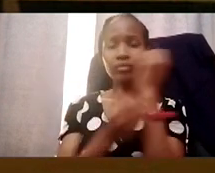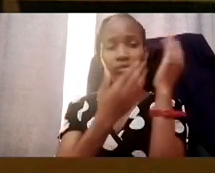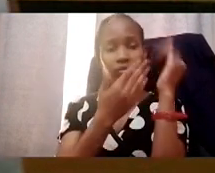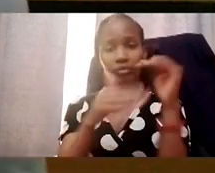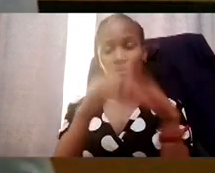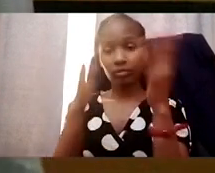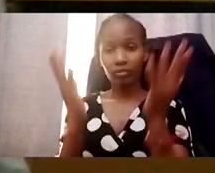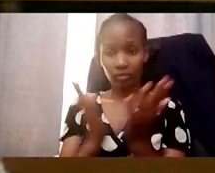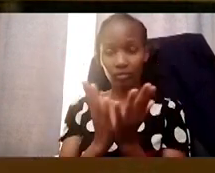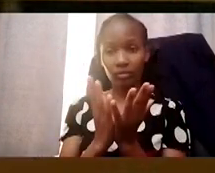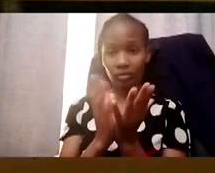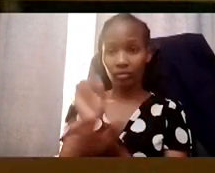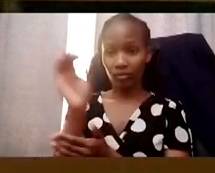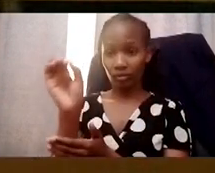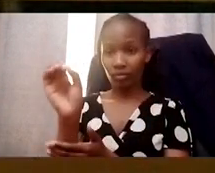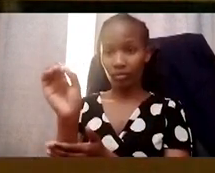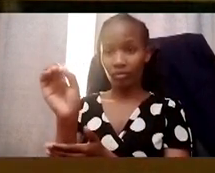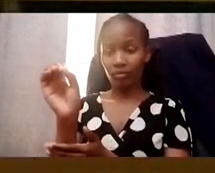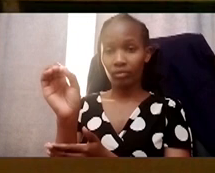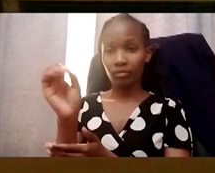So for me,